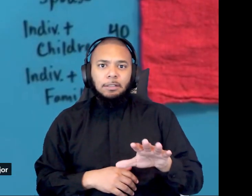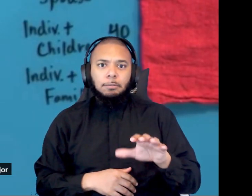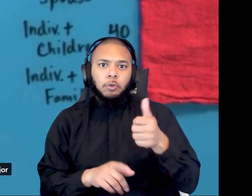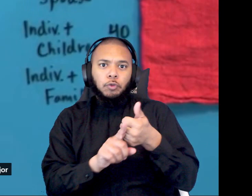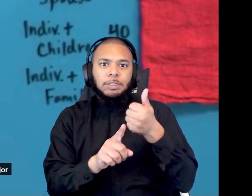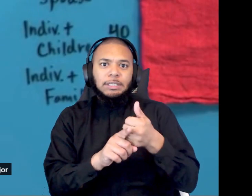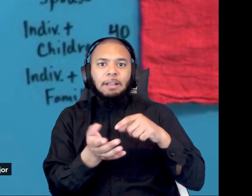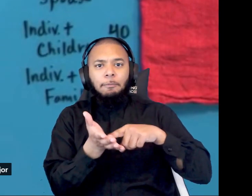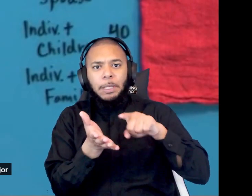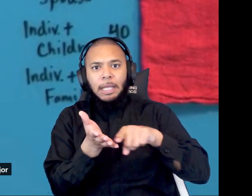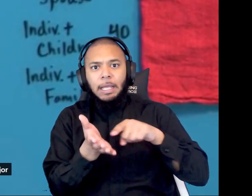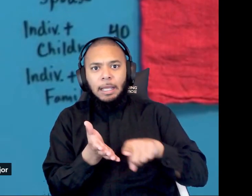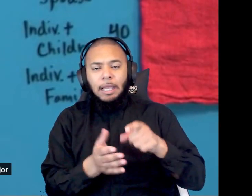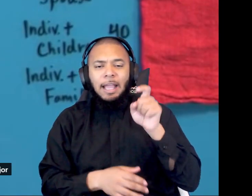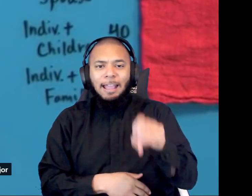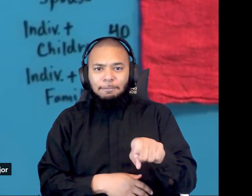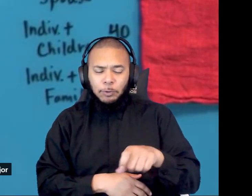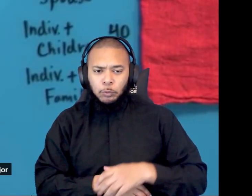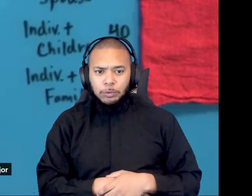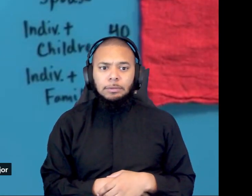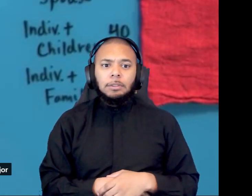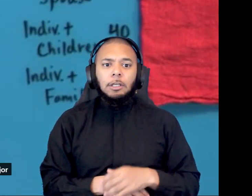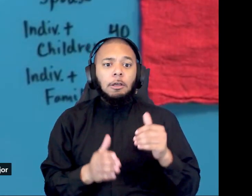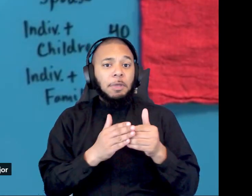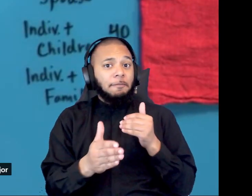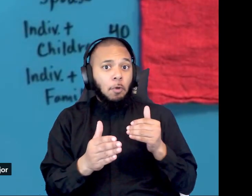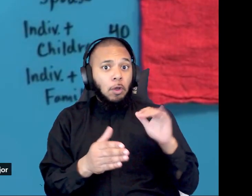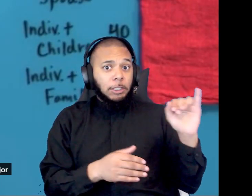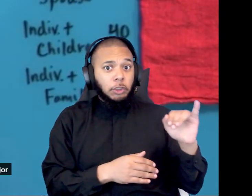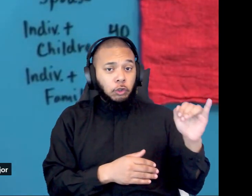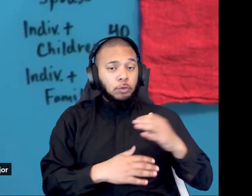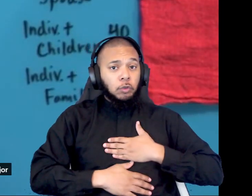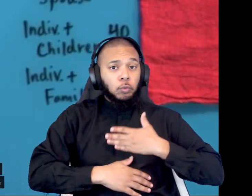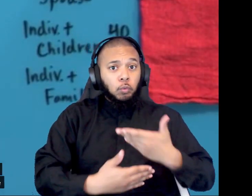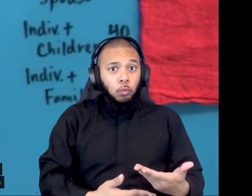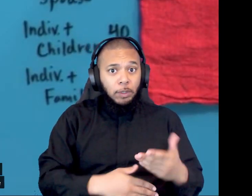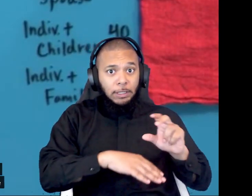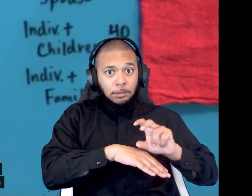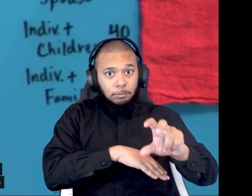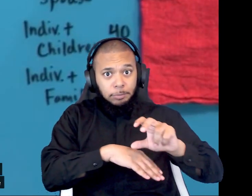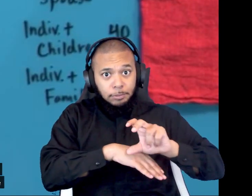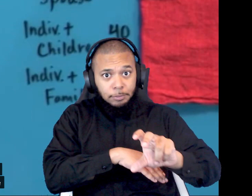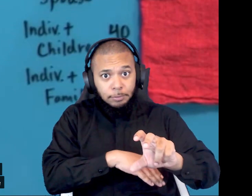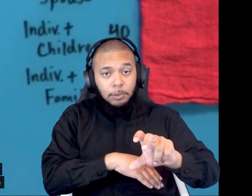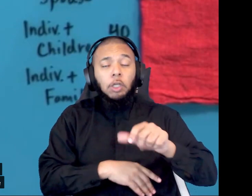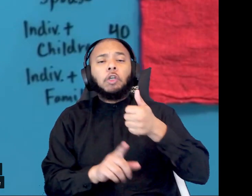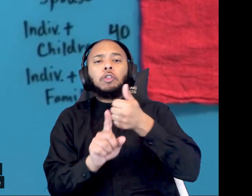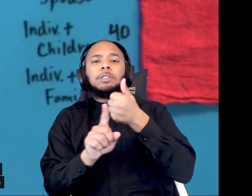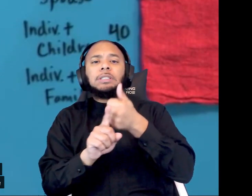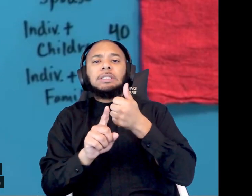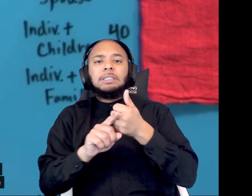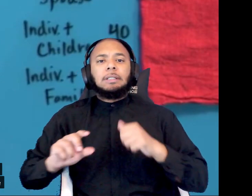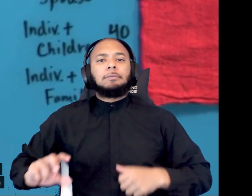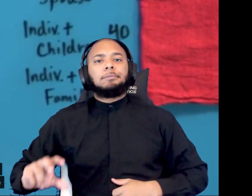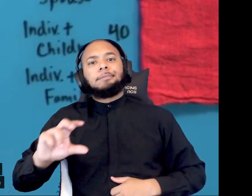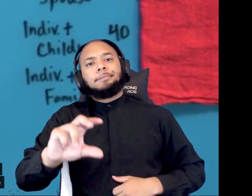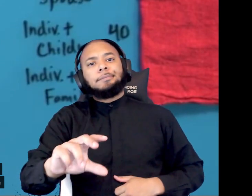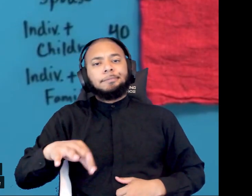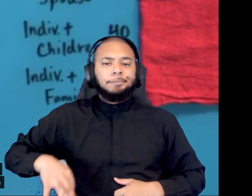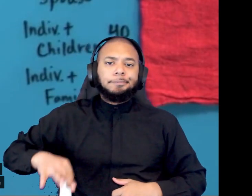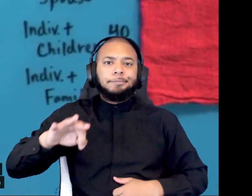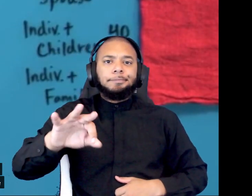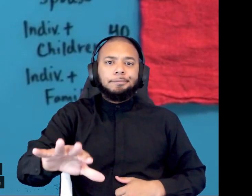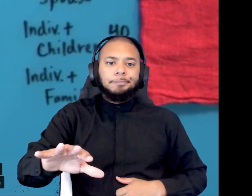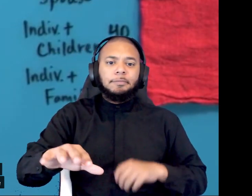exam, before they pay any minor or major funds to you, you have to pay a deductible of $50.